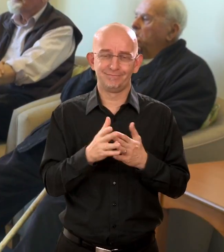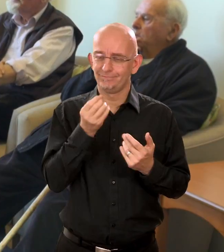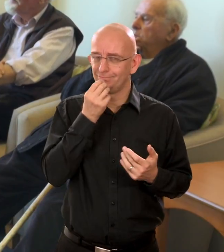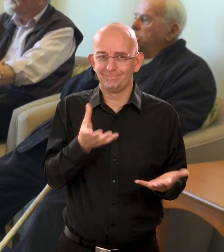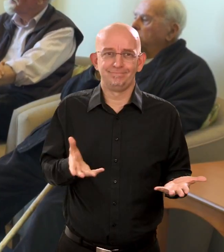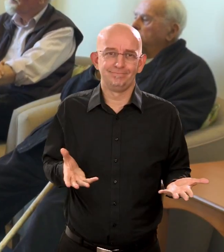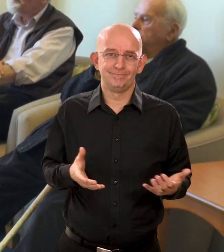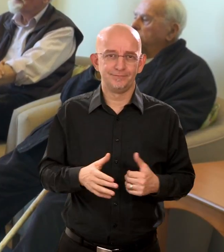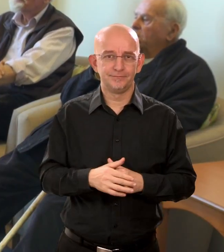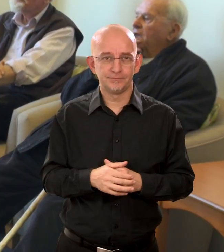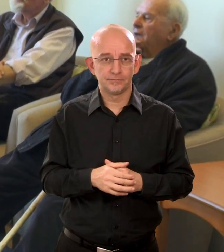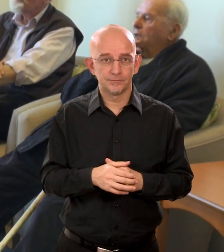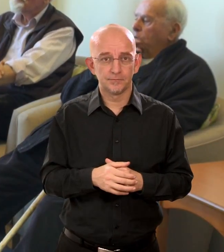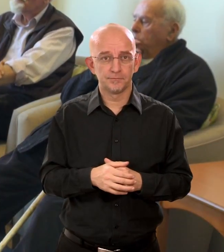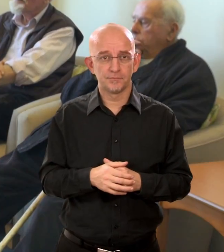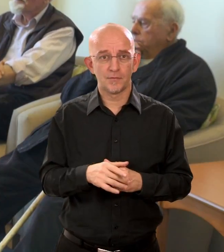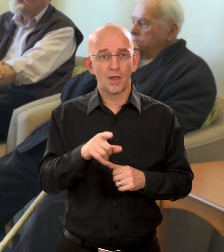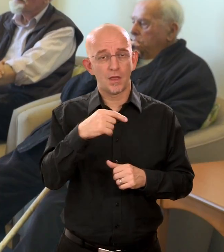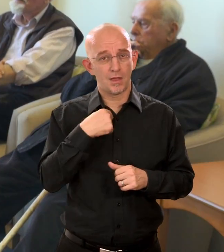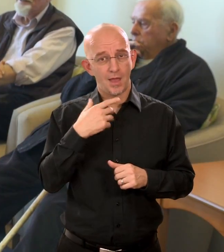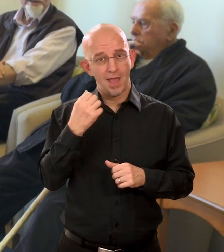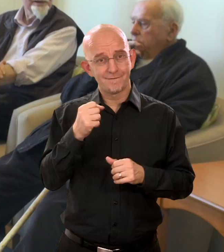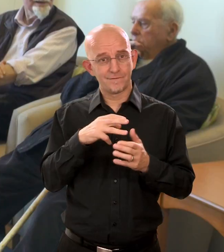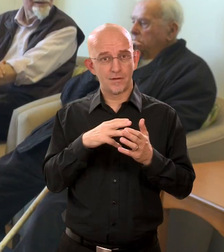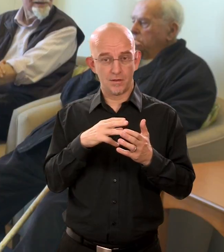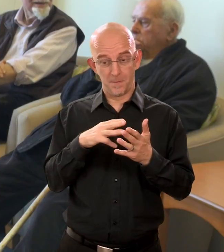always Meccano about at home. Meccano.